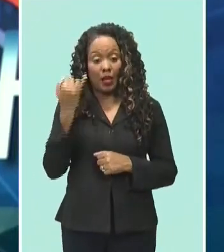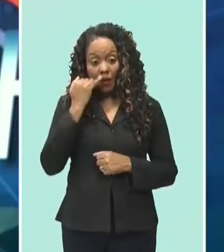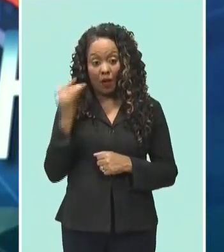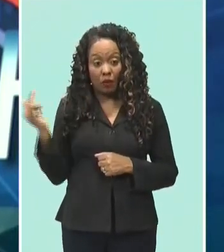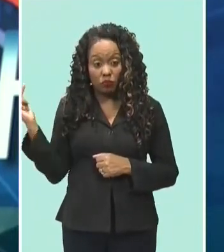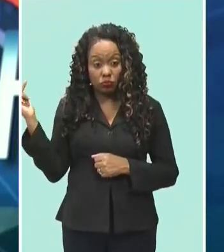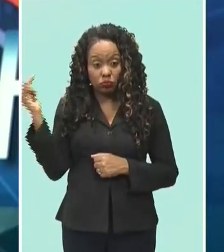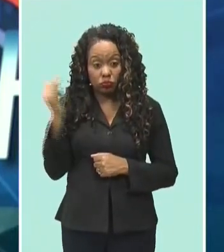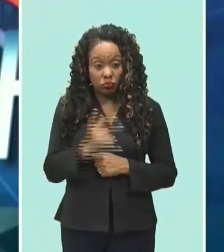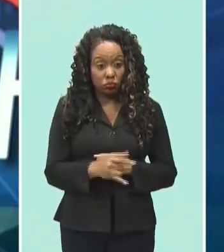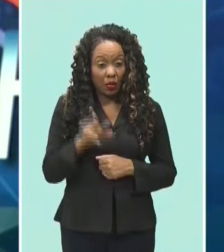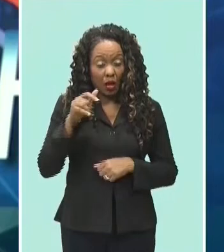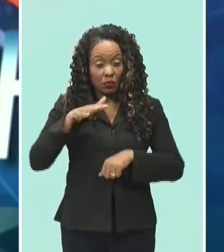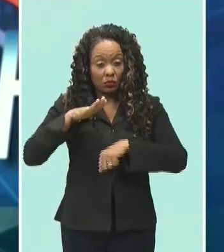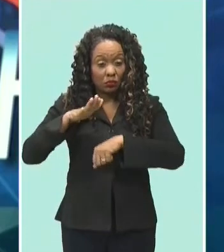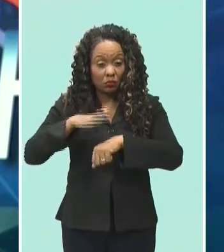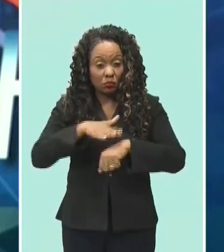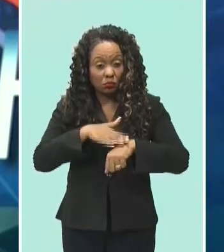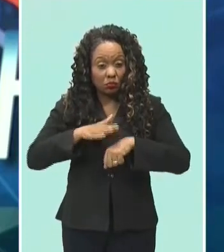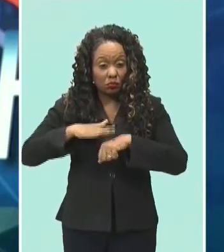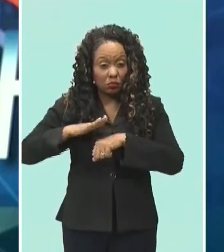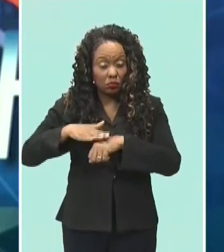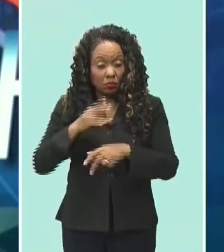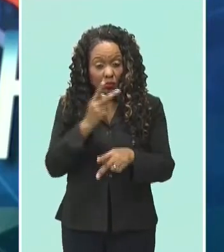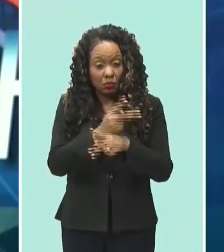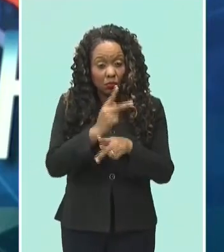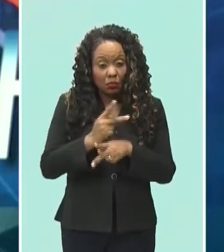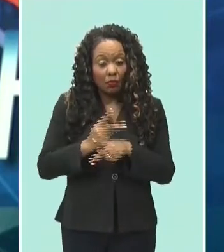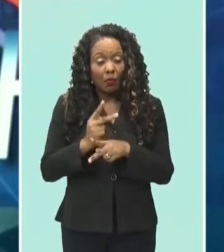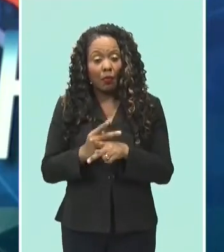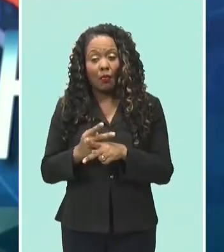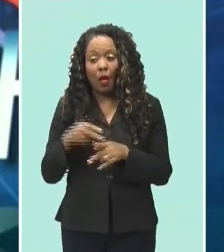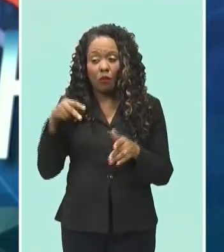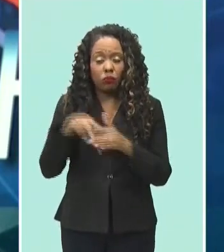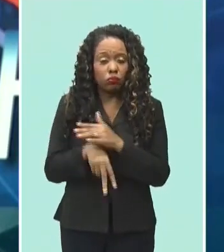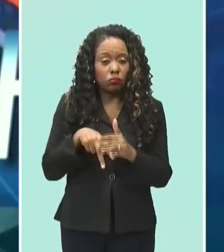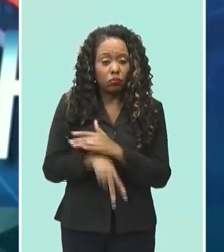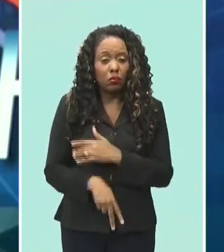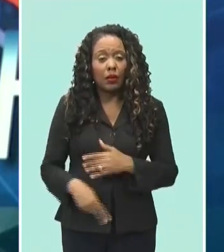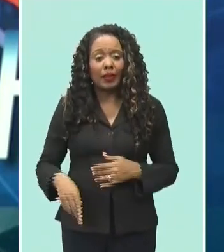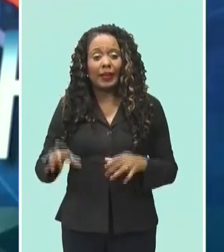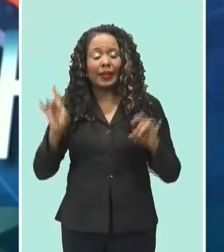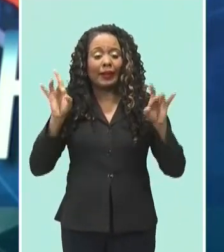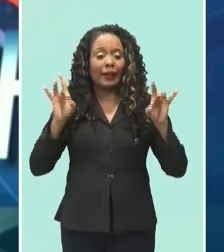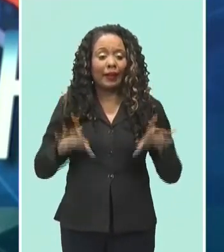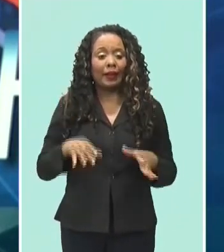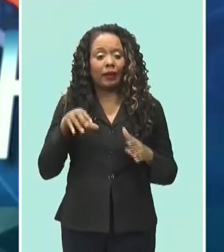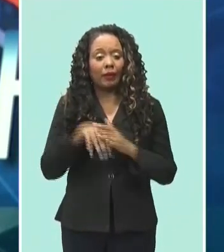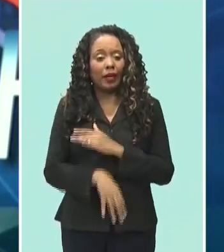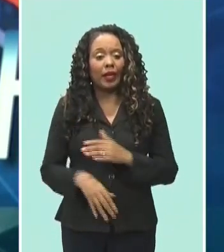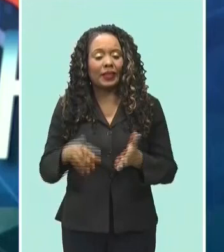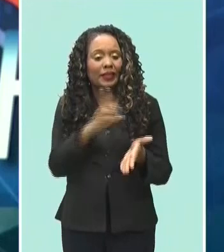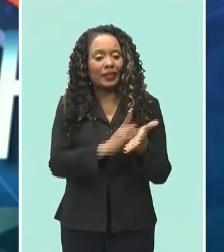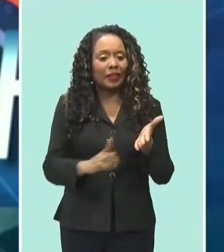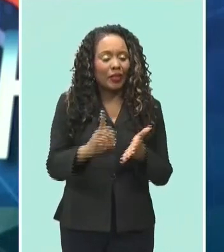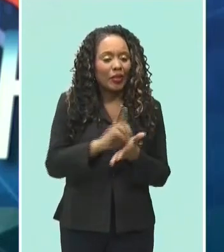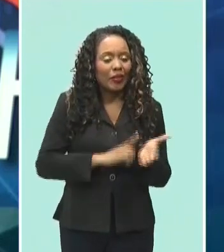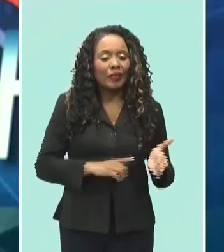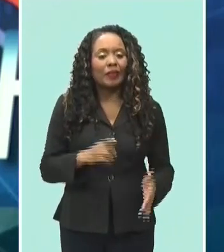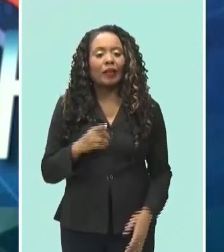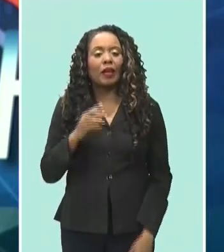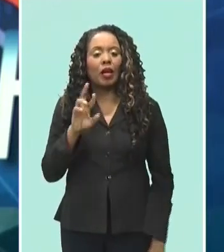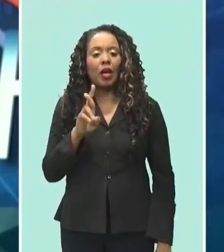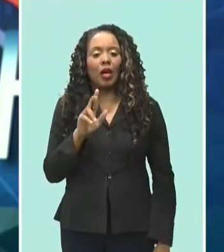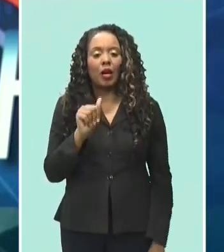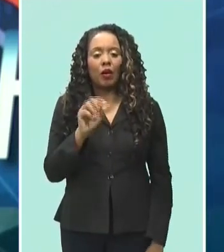take precaution amid the growing indiscriminatory violence, specifically hate crimes, including racism and discrimination when traveling